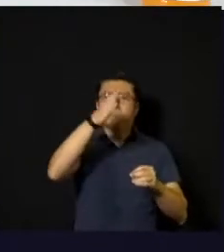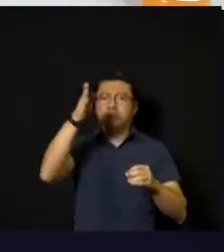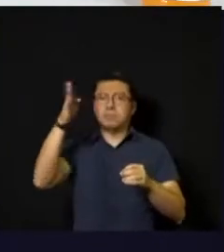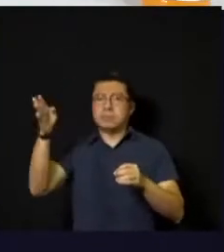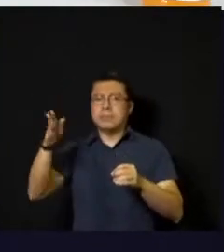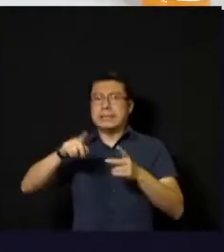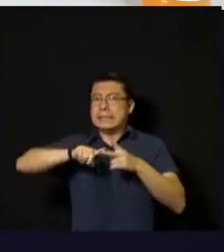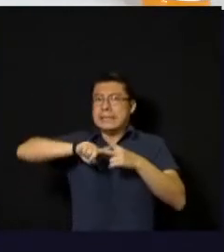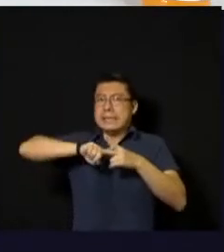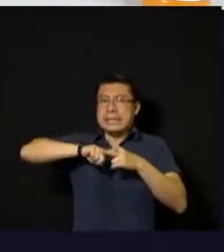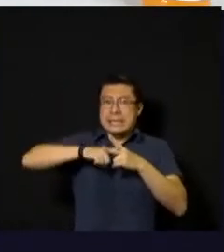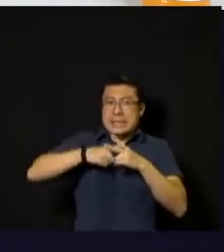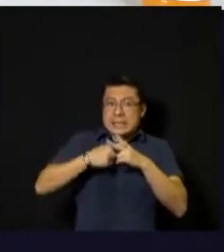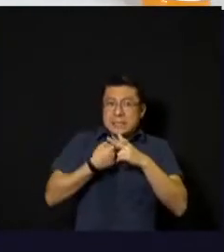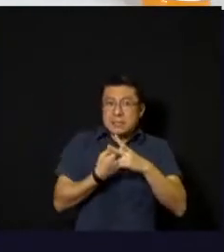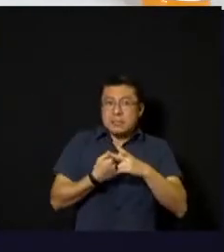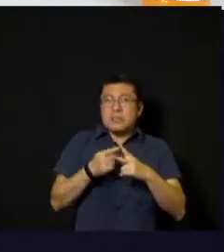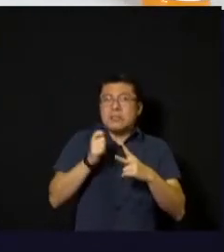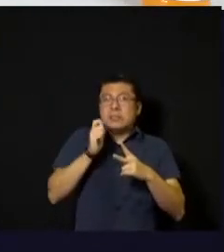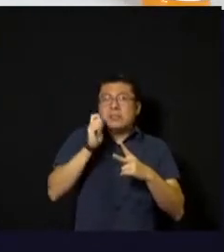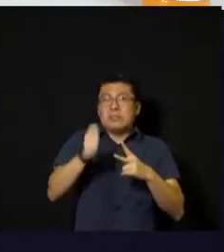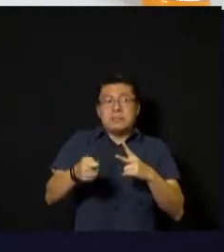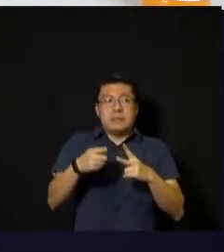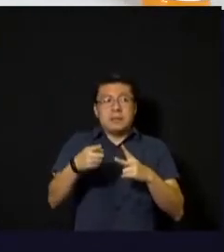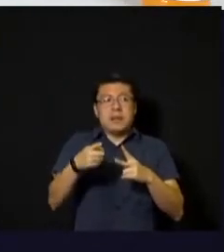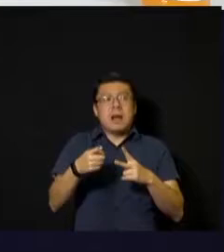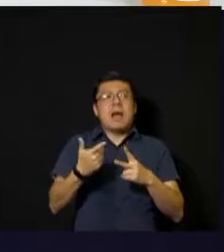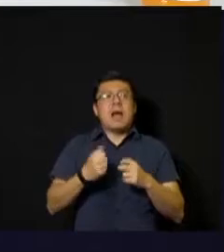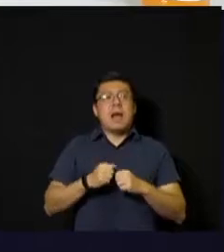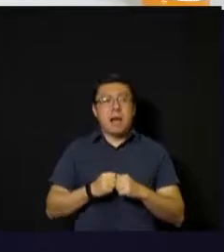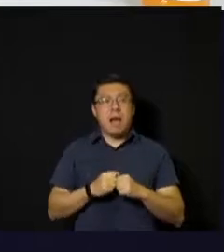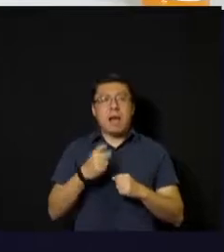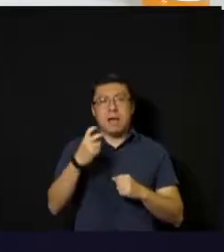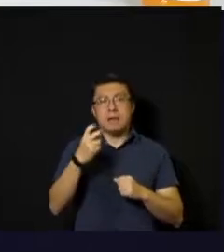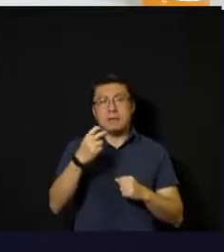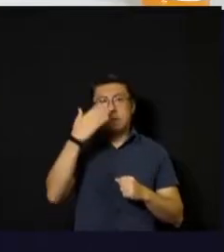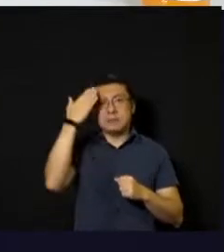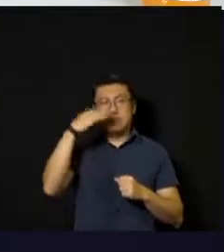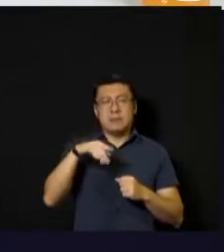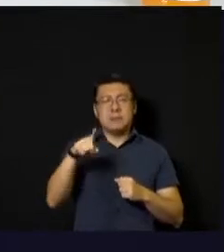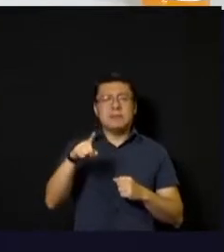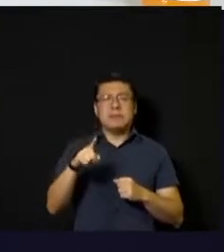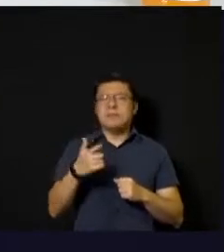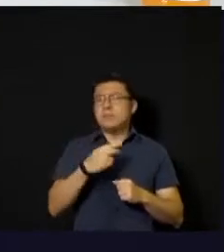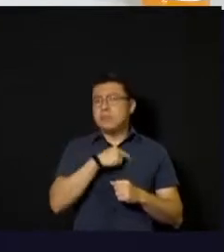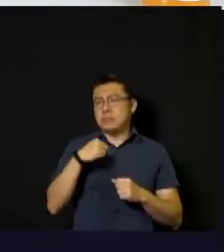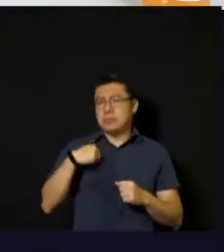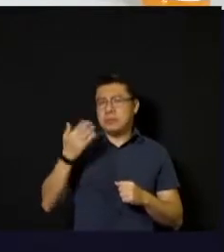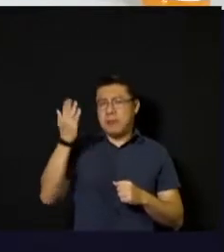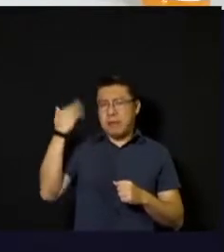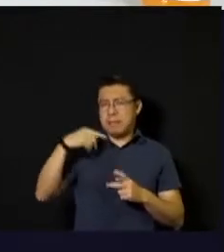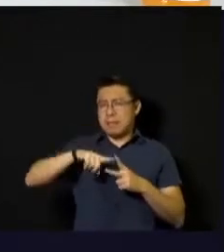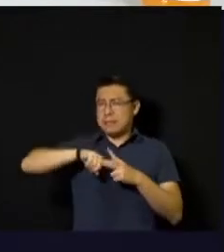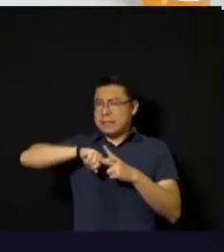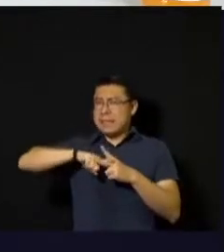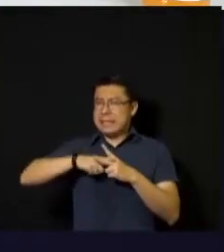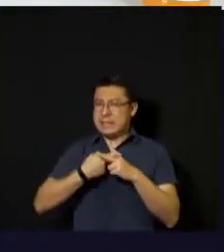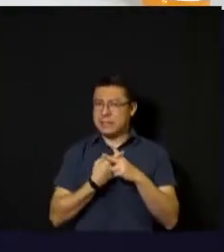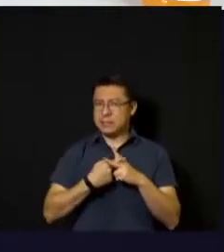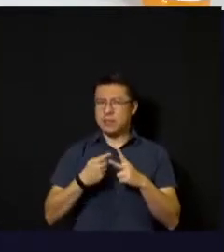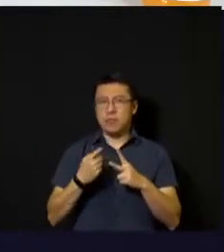an investment from the beginning. The 10% of what you are generating, you can invest. Initially, we